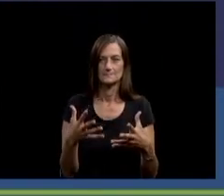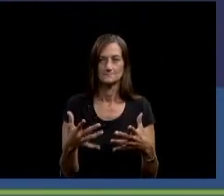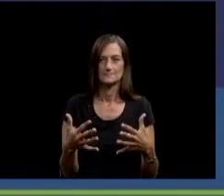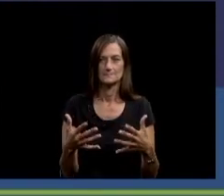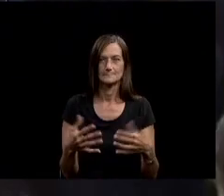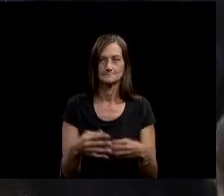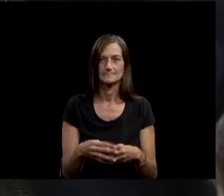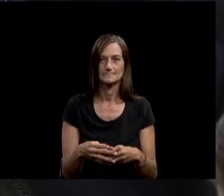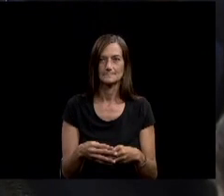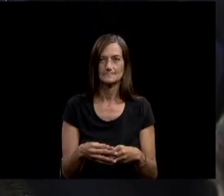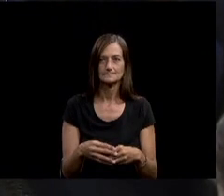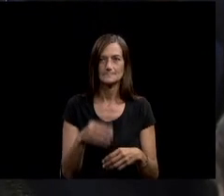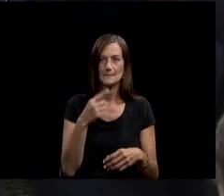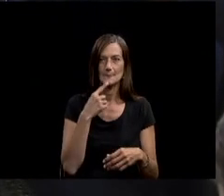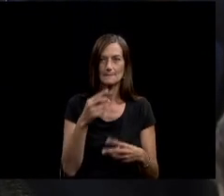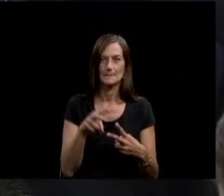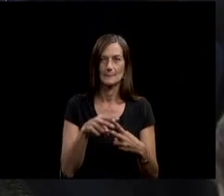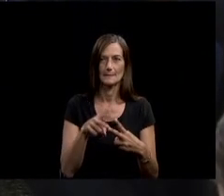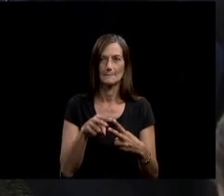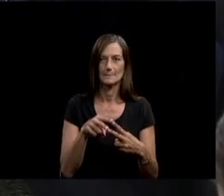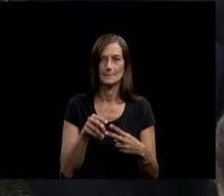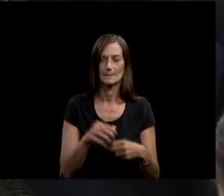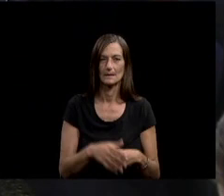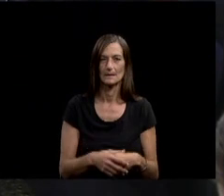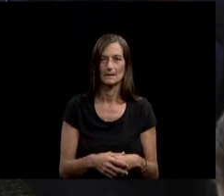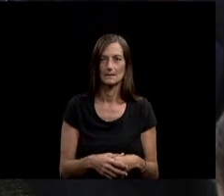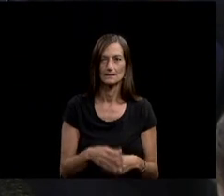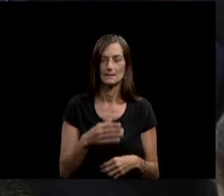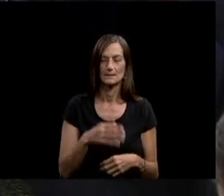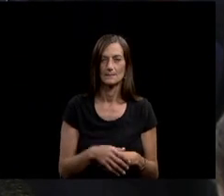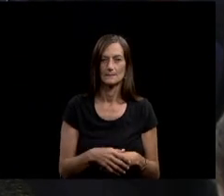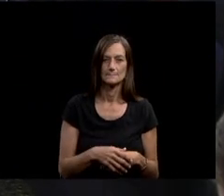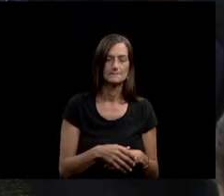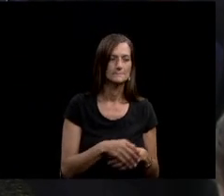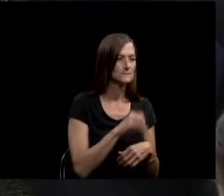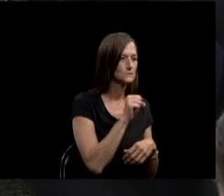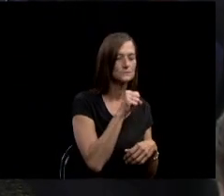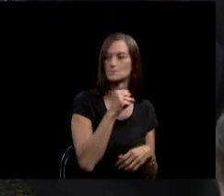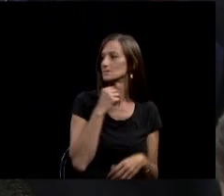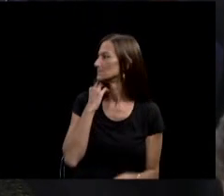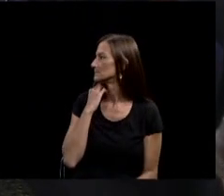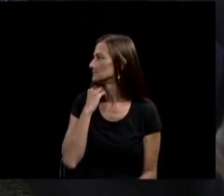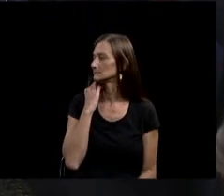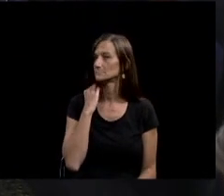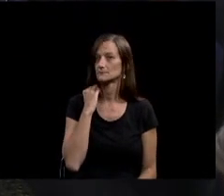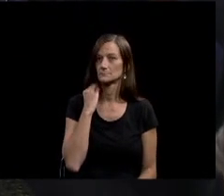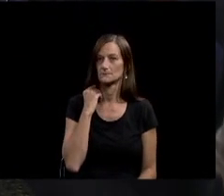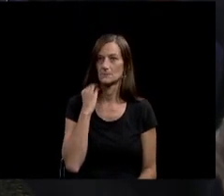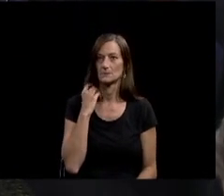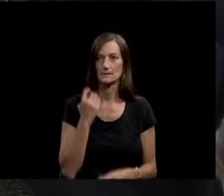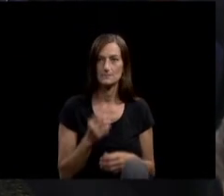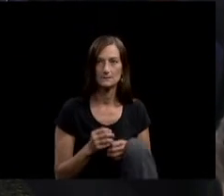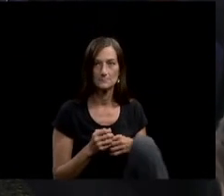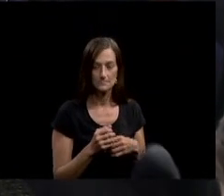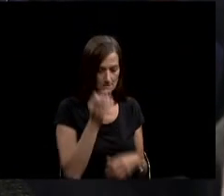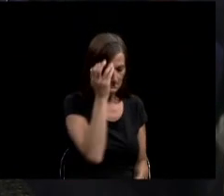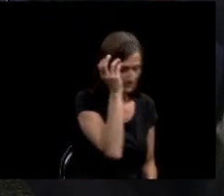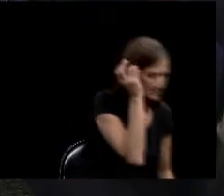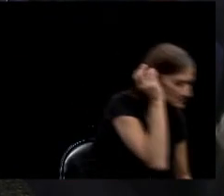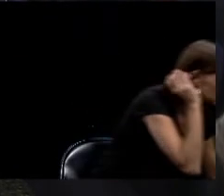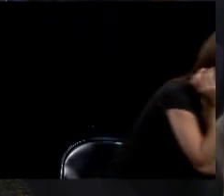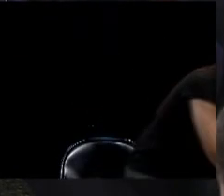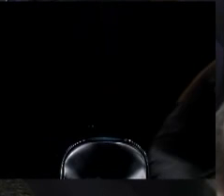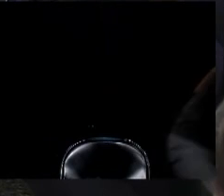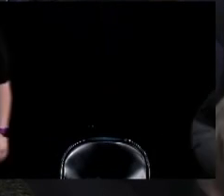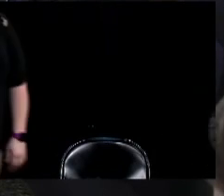Sure. Yeah, so to your question about consequences, and I've had that question on some radio